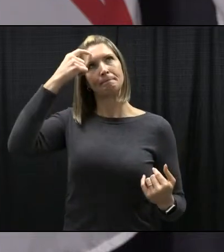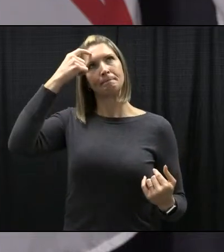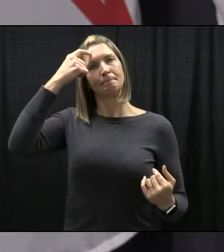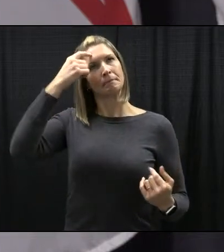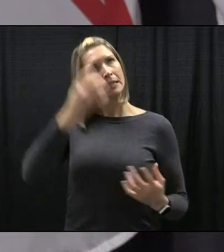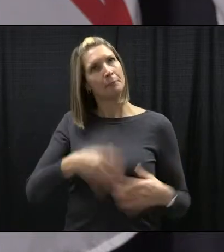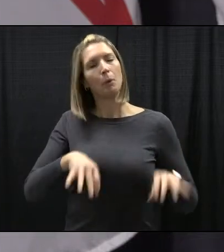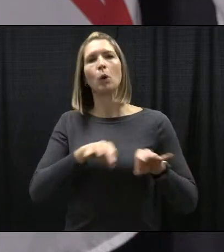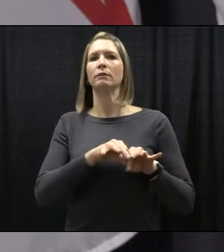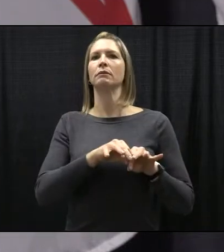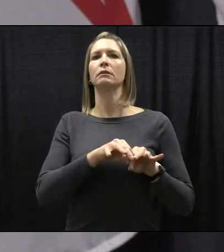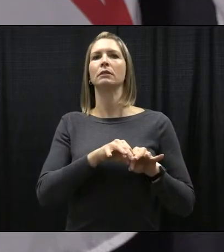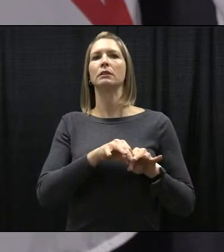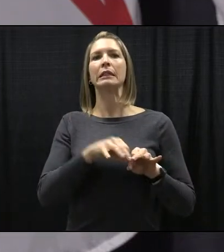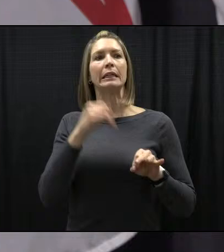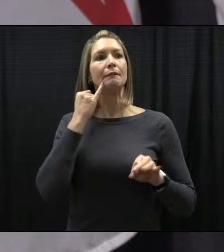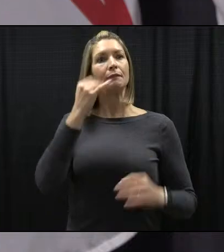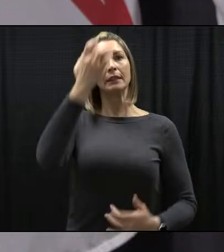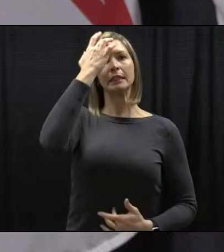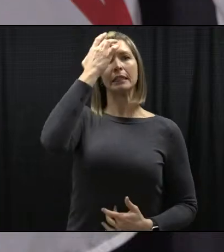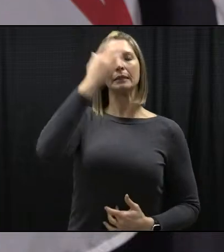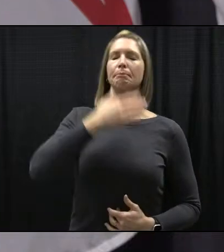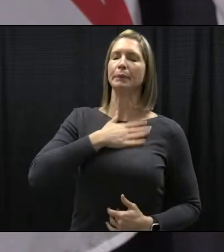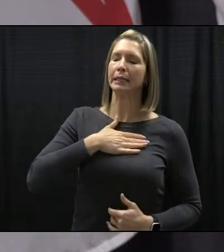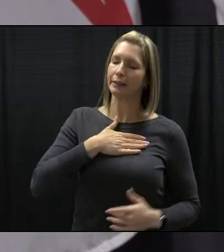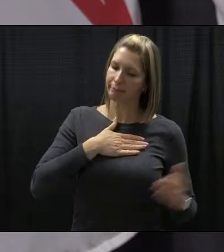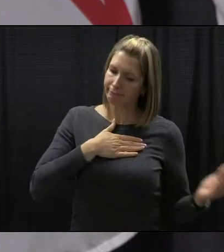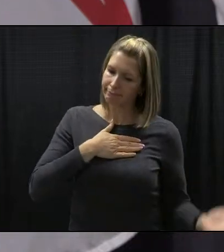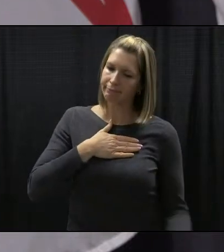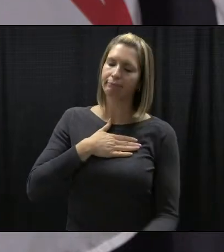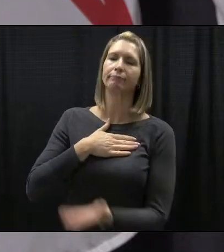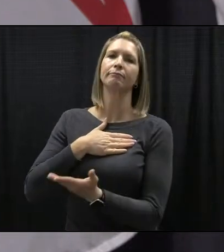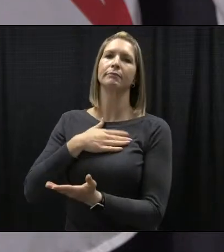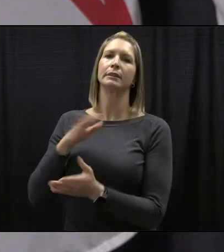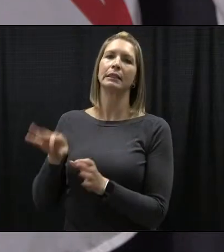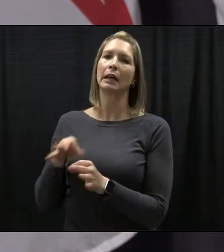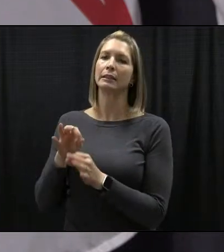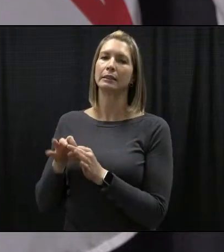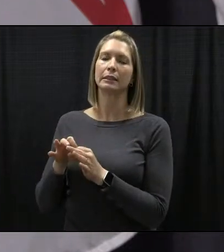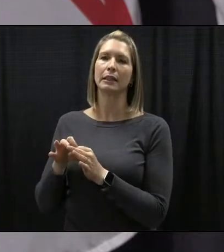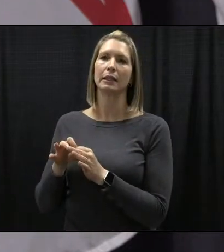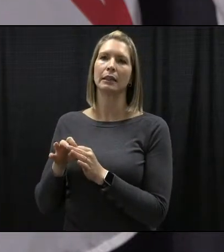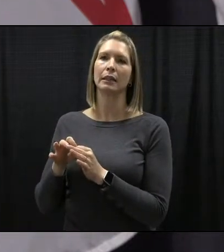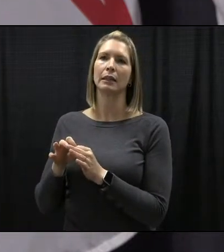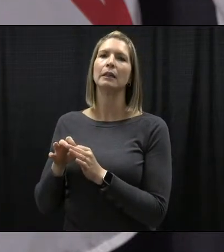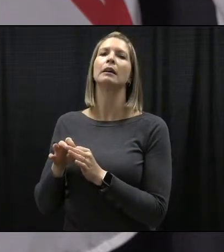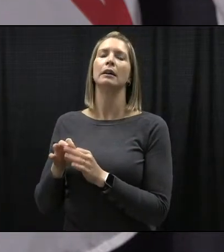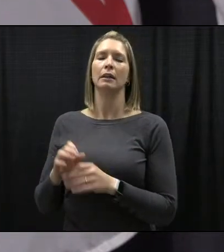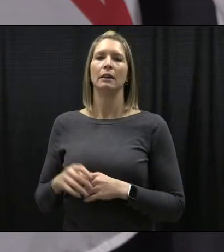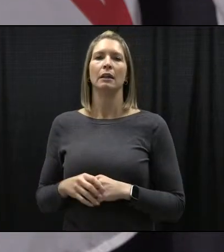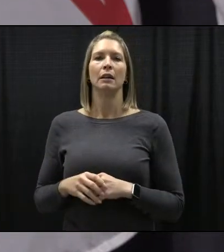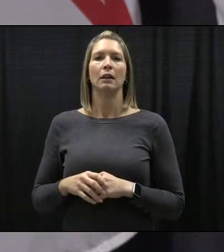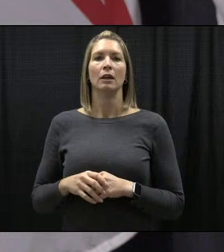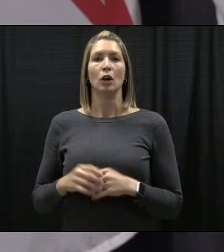reinforce the importance of getting tested if you have symptoms. We know that COVID can come in. We're seeing more and more